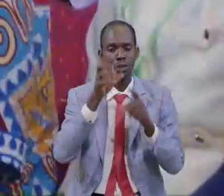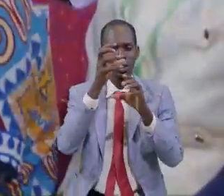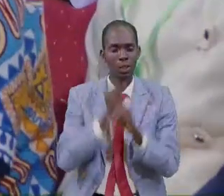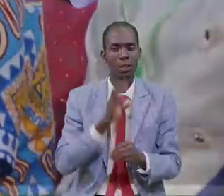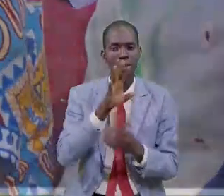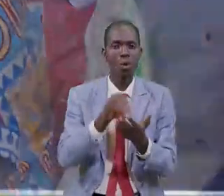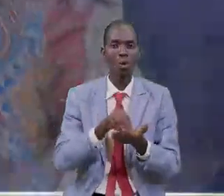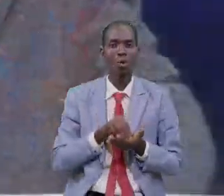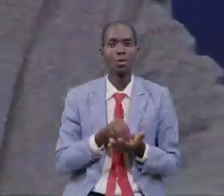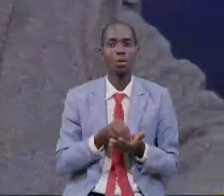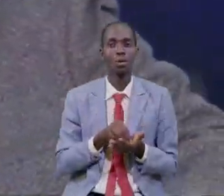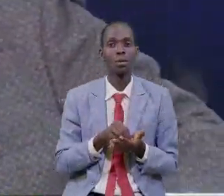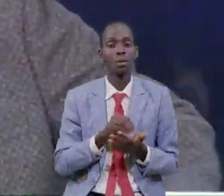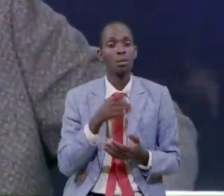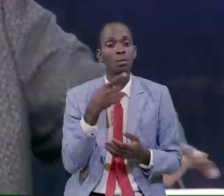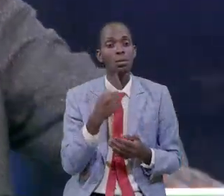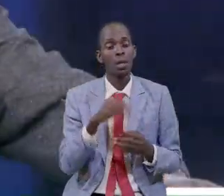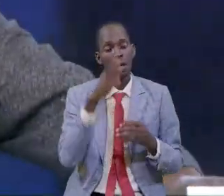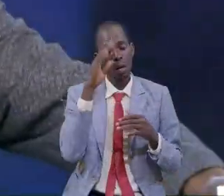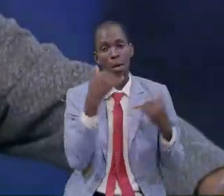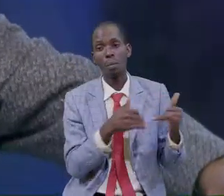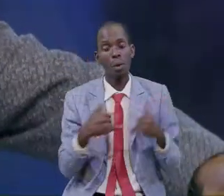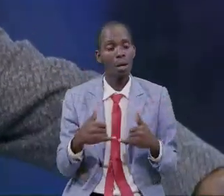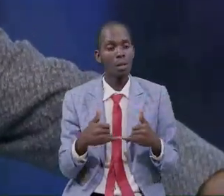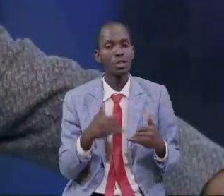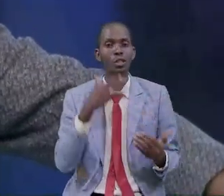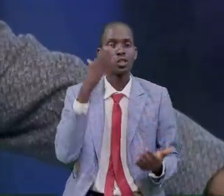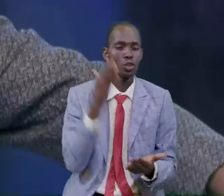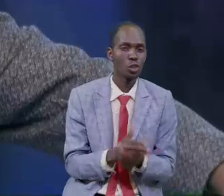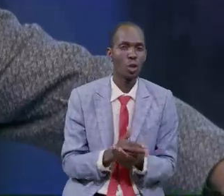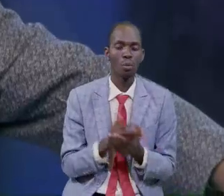Those boys, they stopped playing the football.